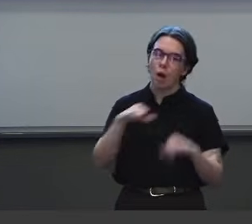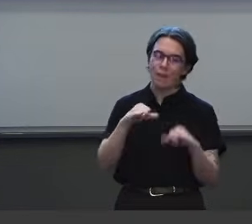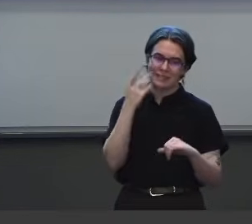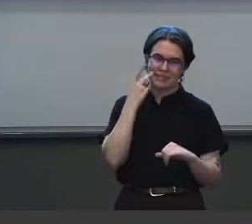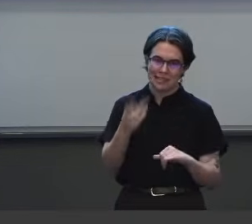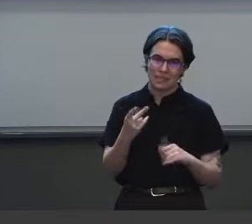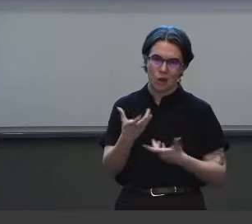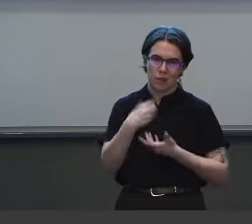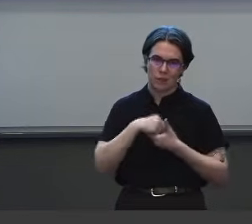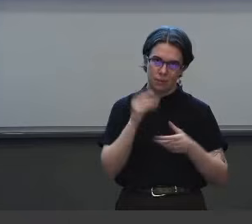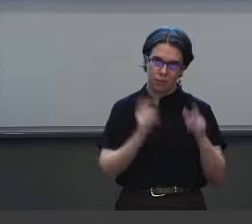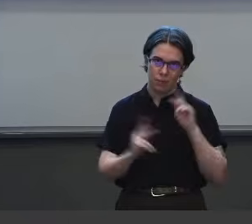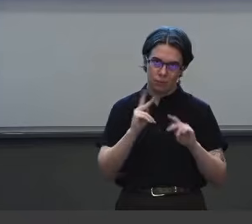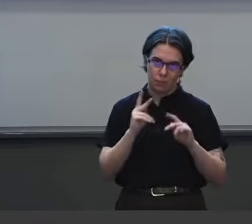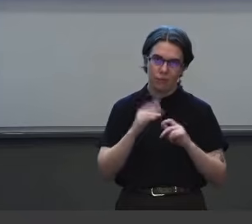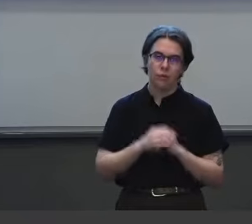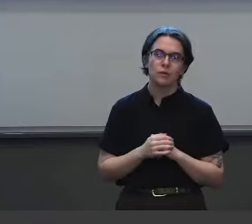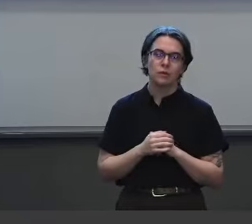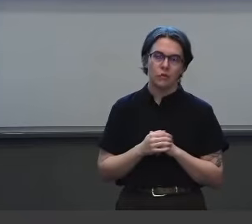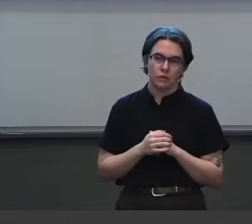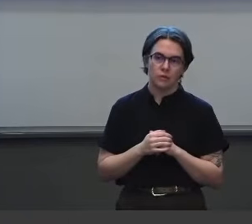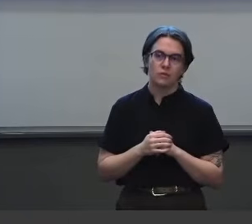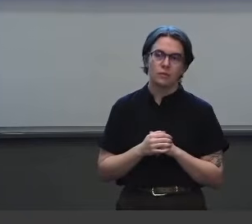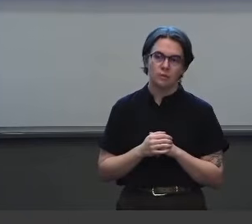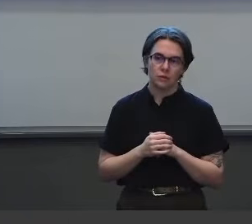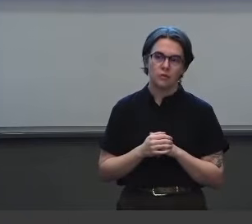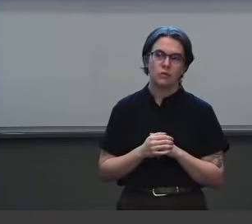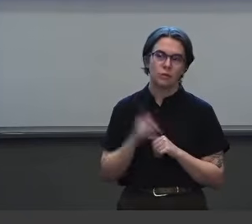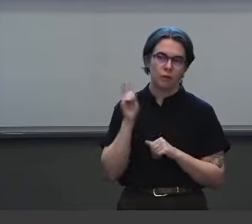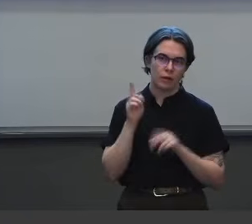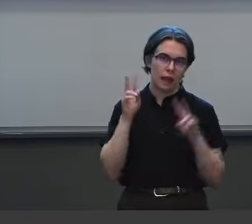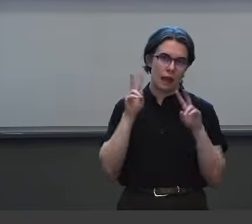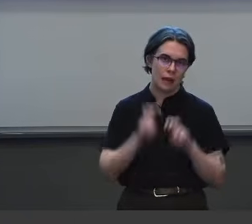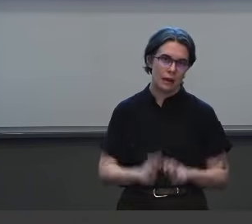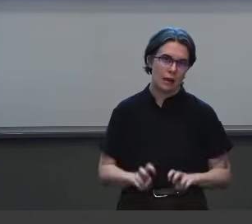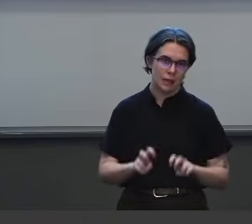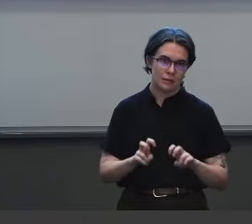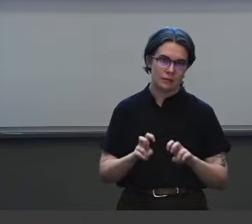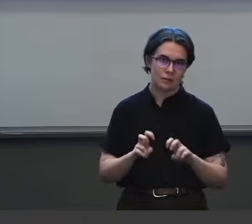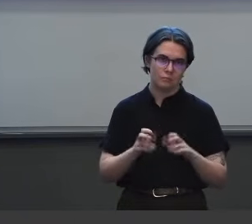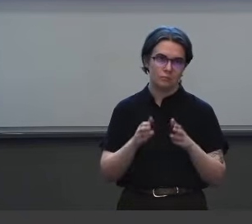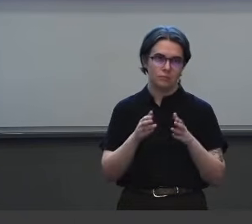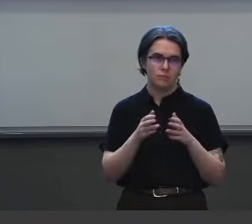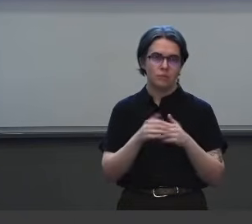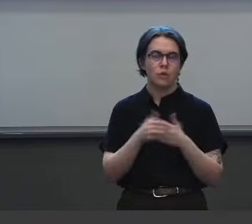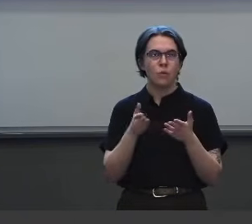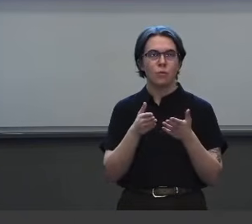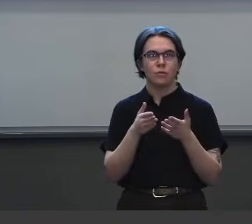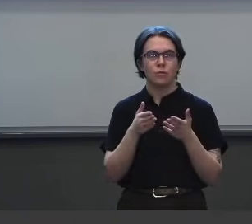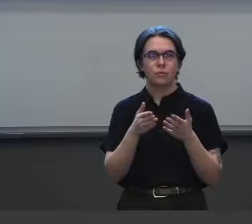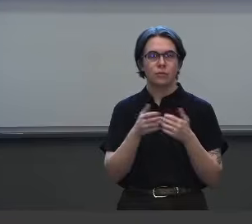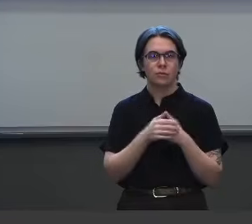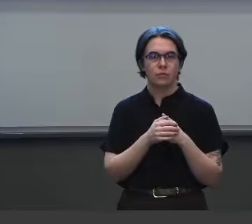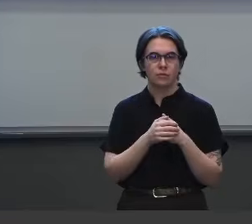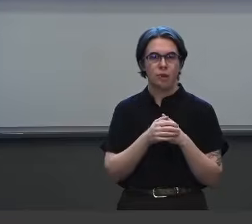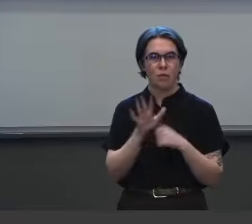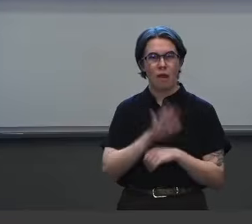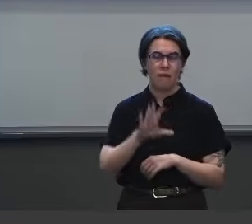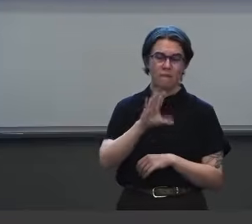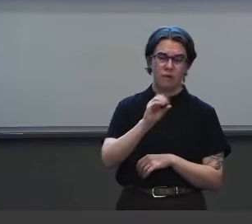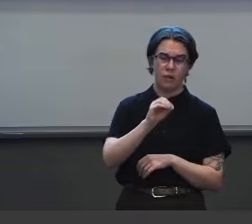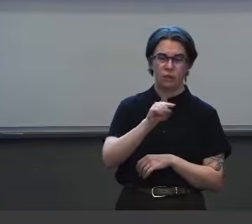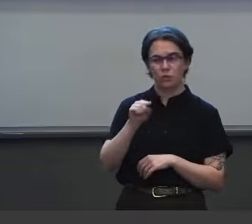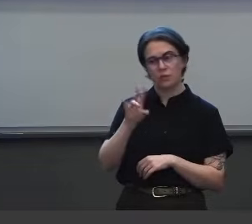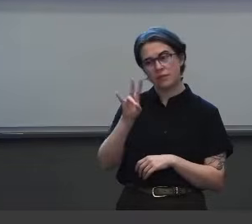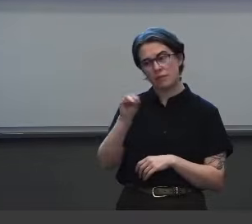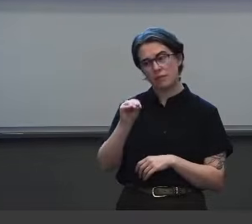meta-analysis looking at the prevalence of decreased sound tolerance as a broad category, and it's between 50 and 70%, so